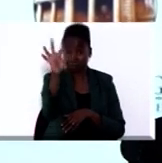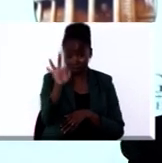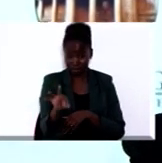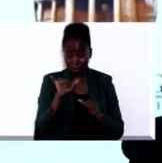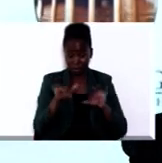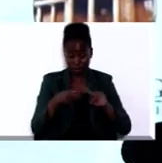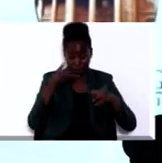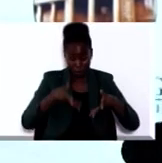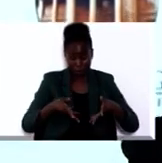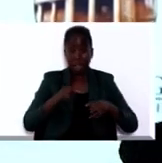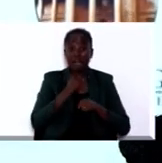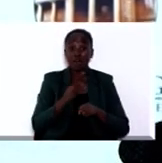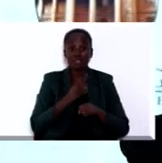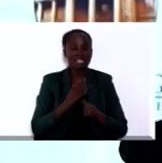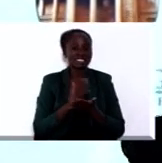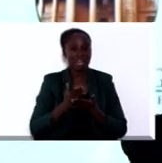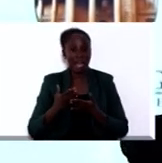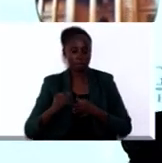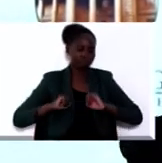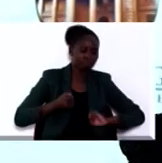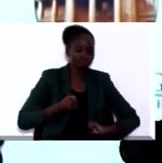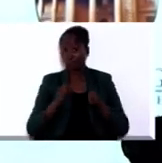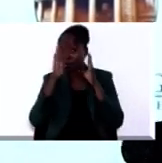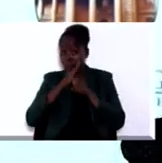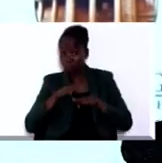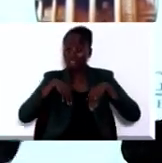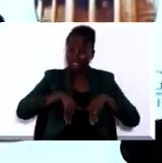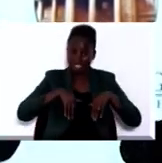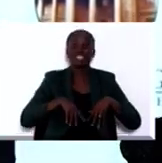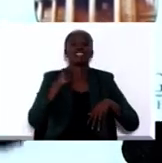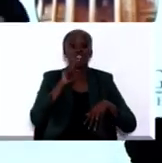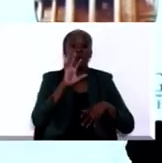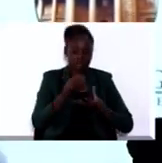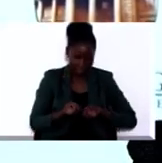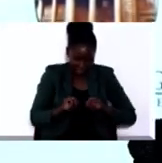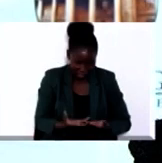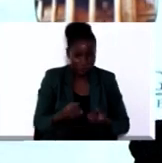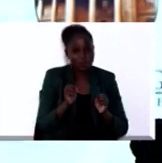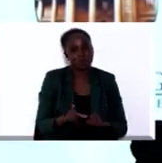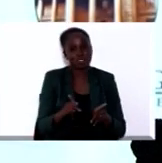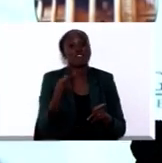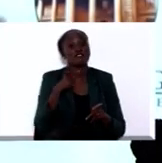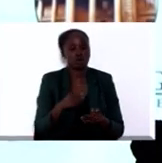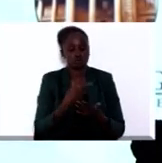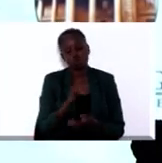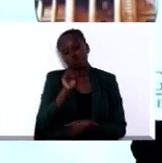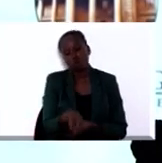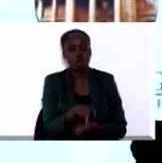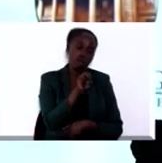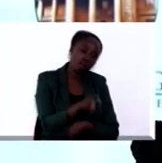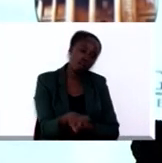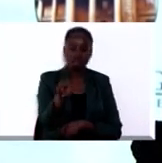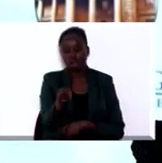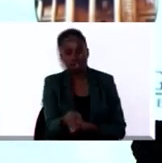Gauteng who don't exercise enough are now going to be given an opportunity to walk and do